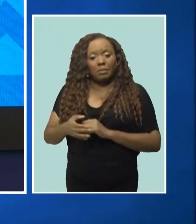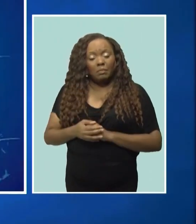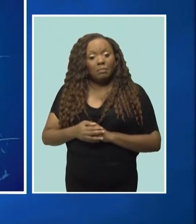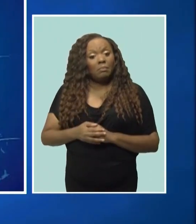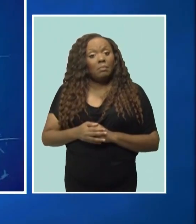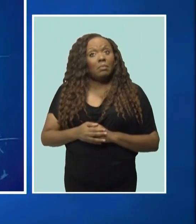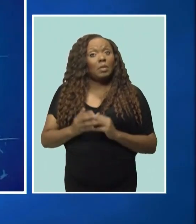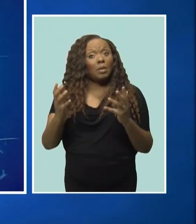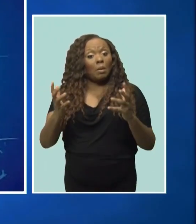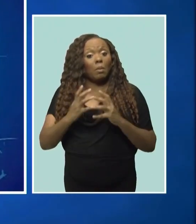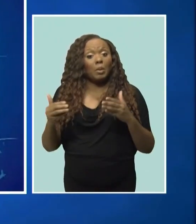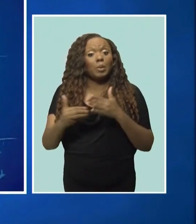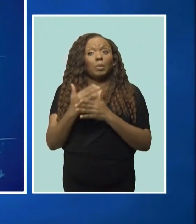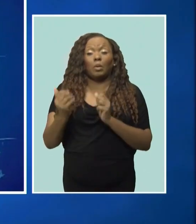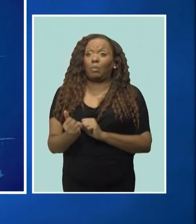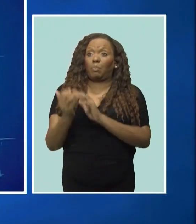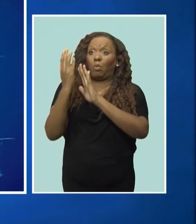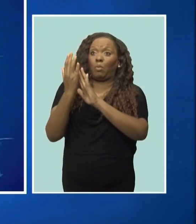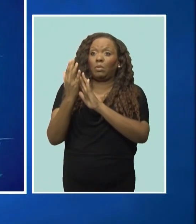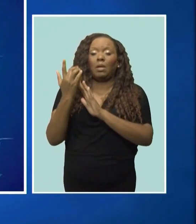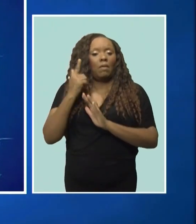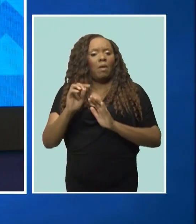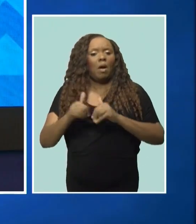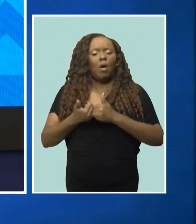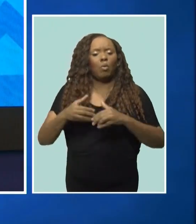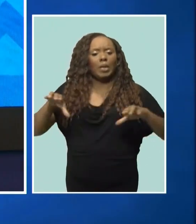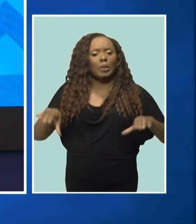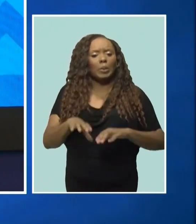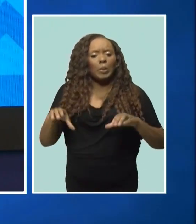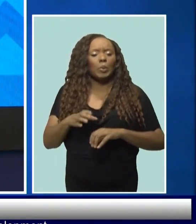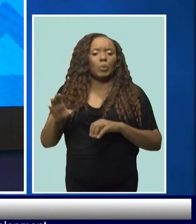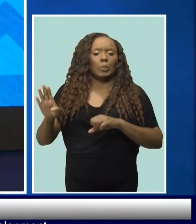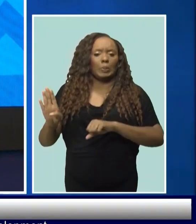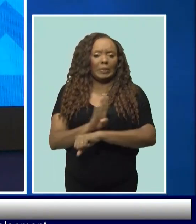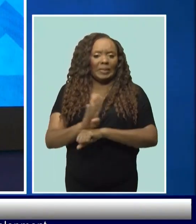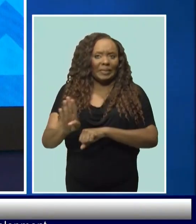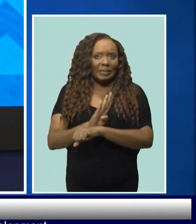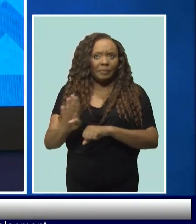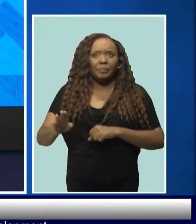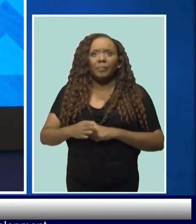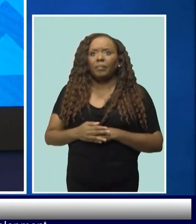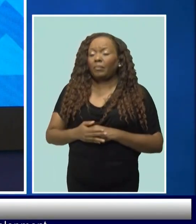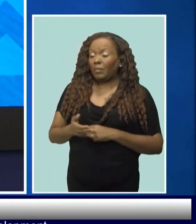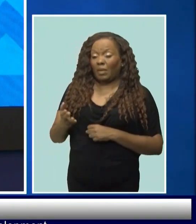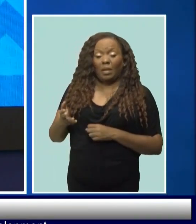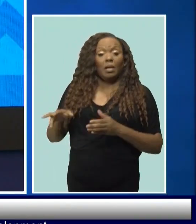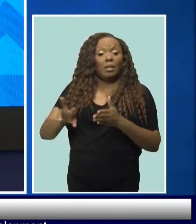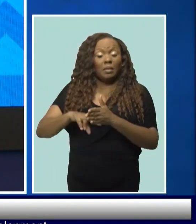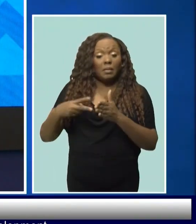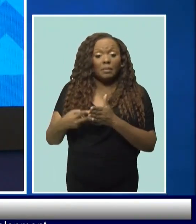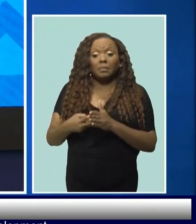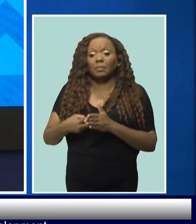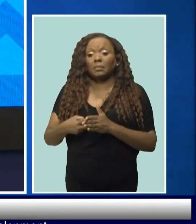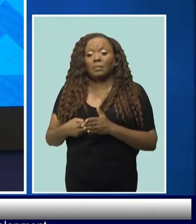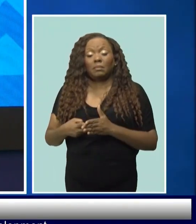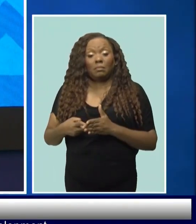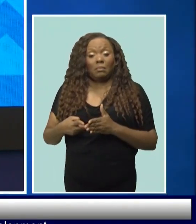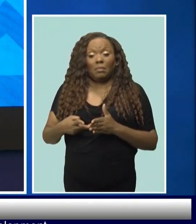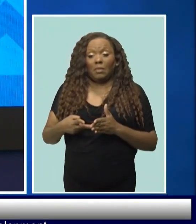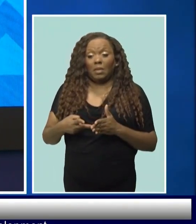new approach to globalization. These disruptions also meant that ships spend more days at